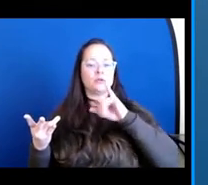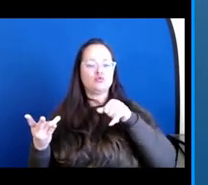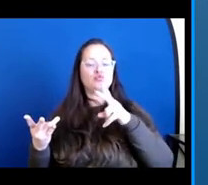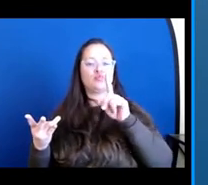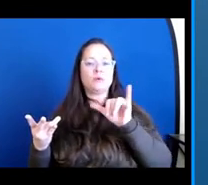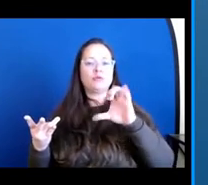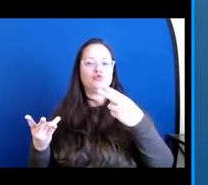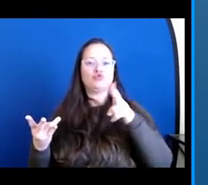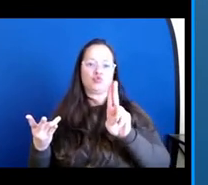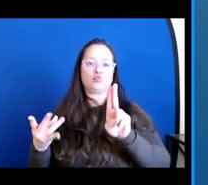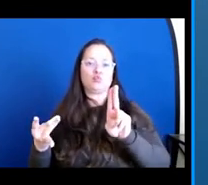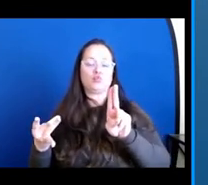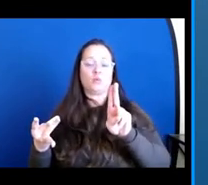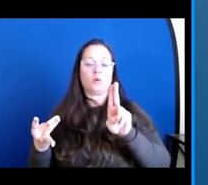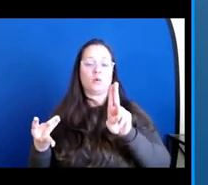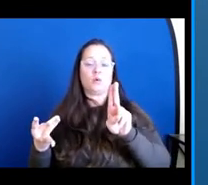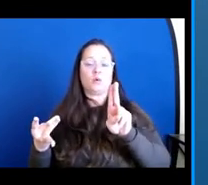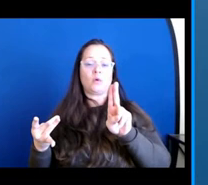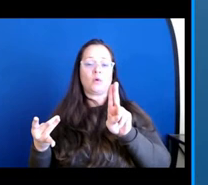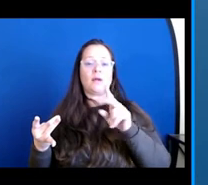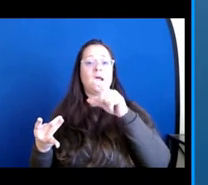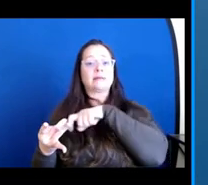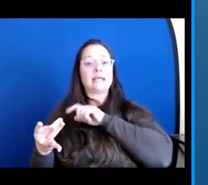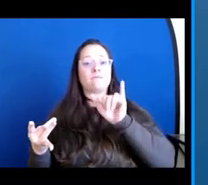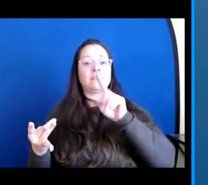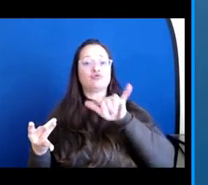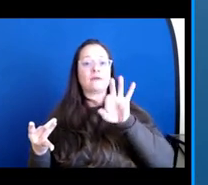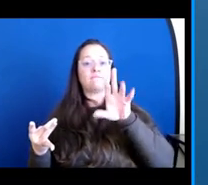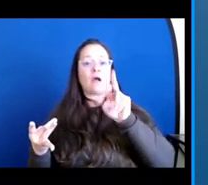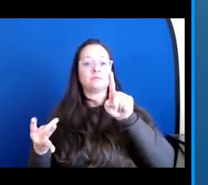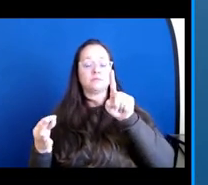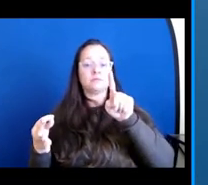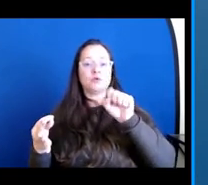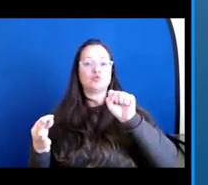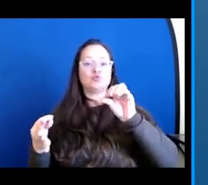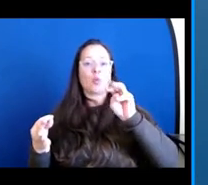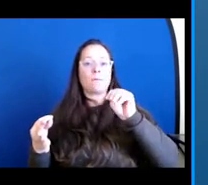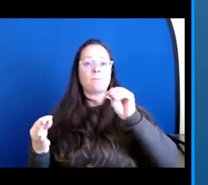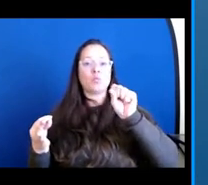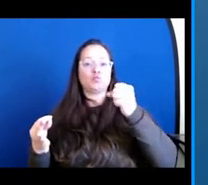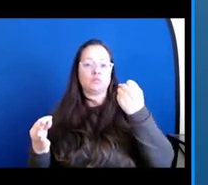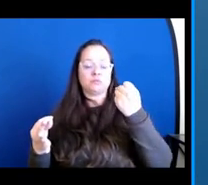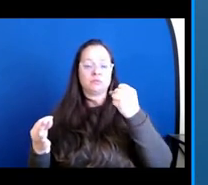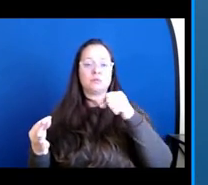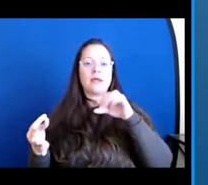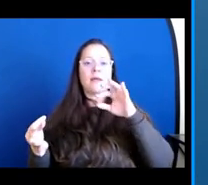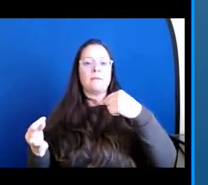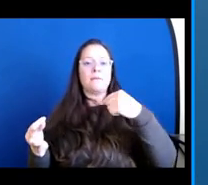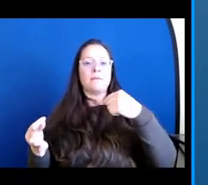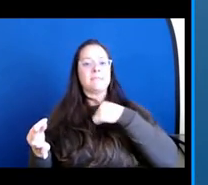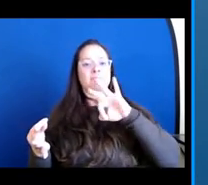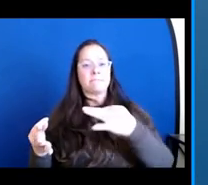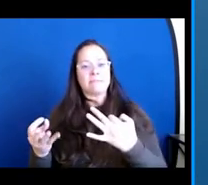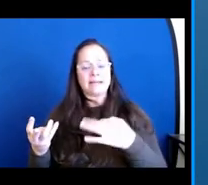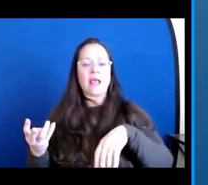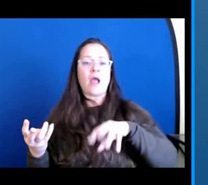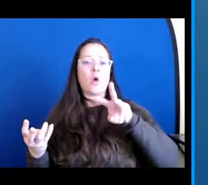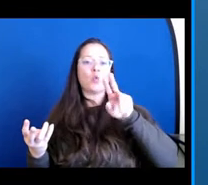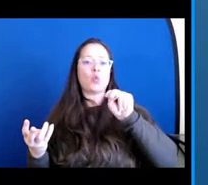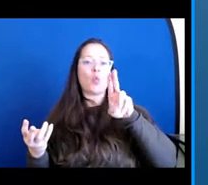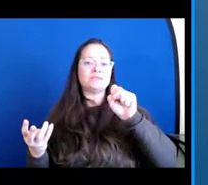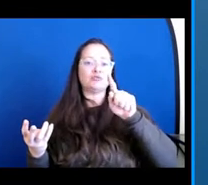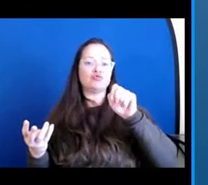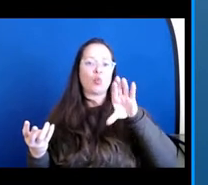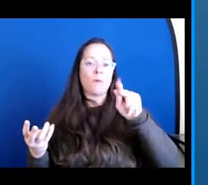Victory fund vato Latino somos bontantes me Familia nuestro pack